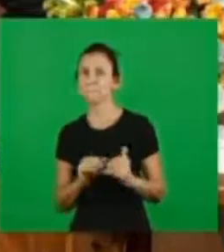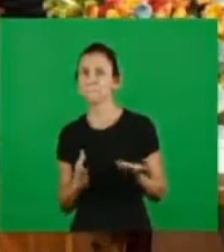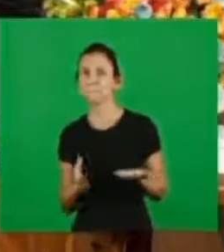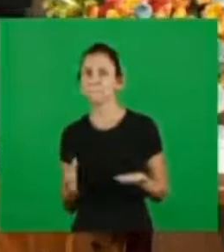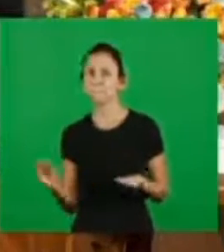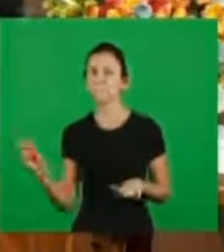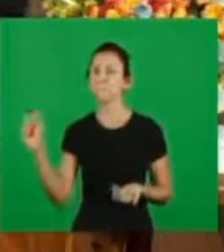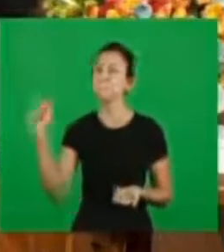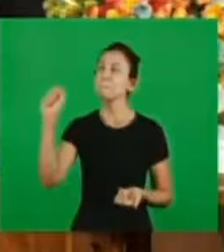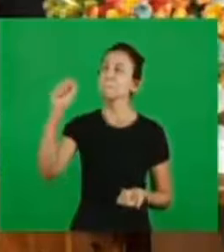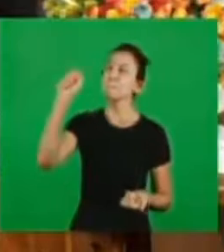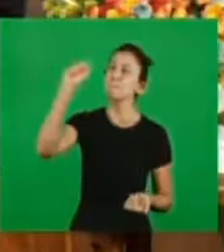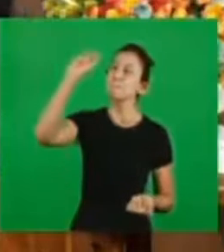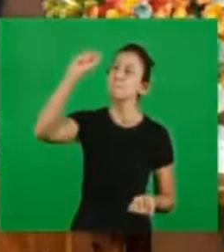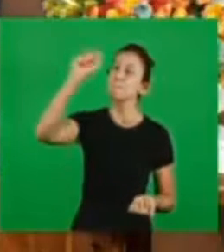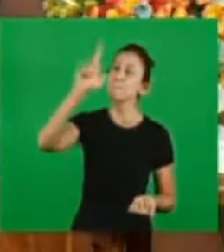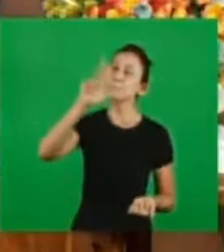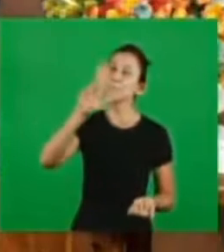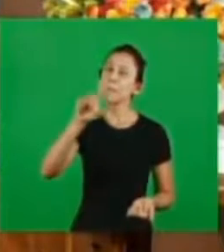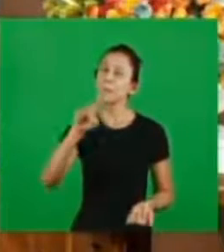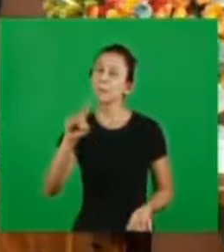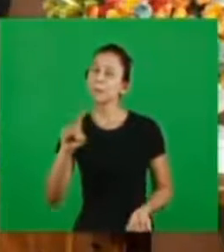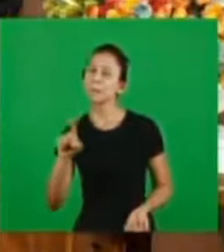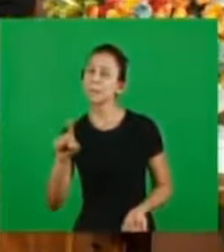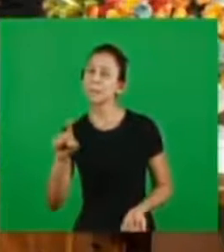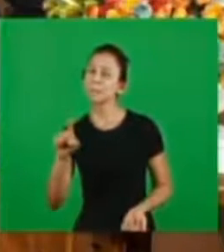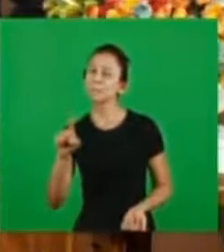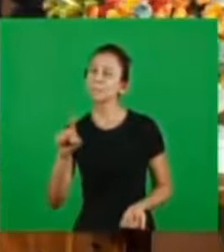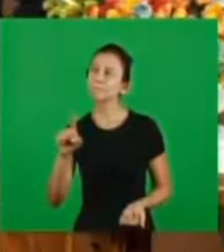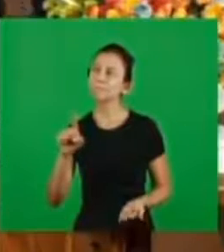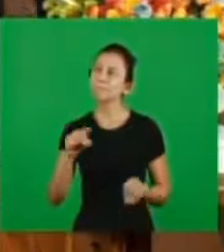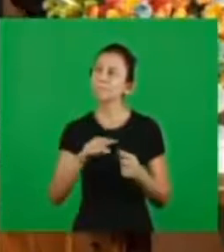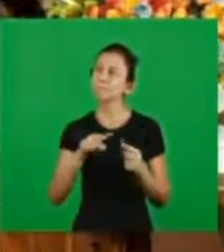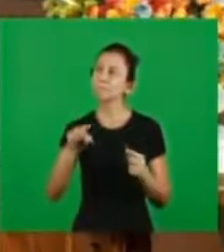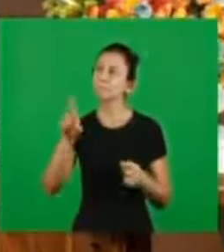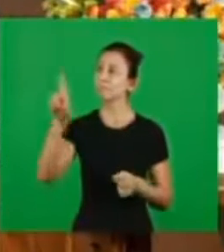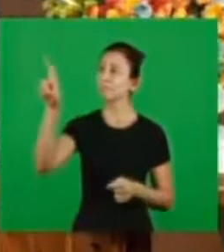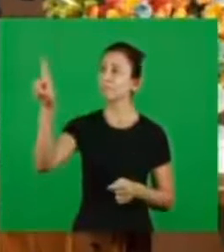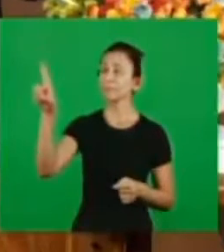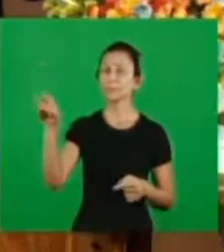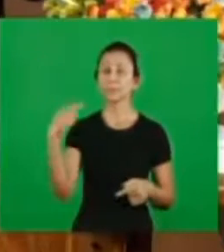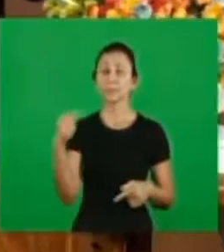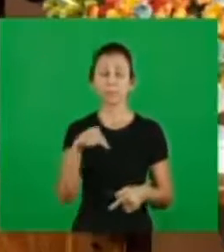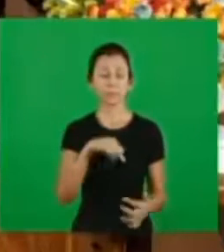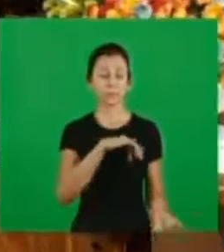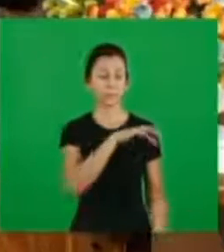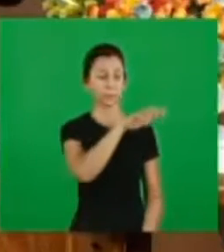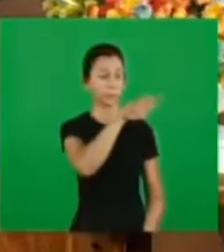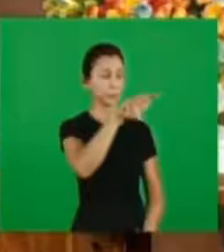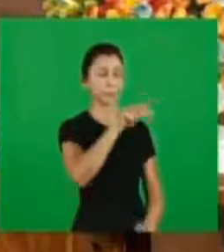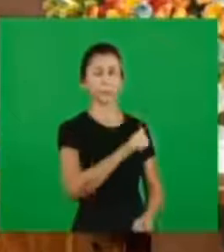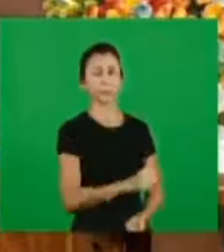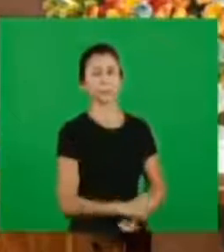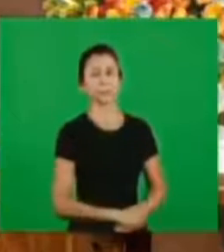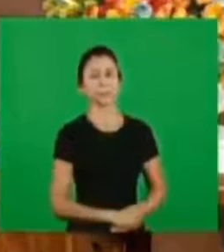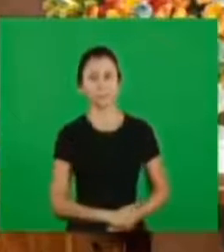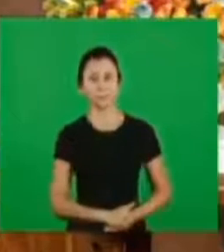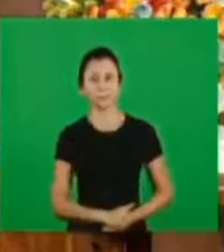So in the light is the God's space. So in our space is our time that we